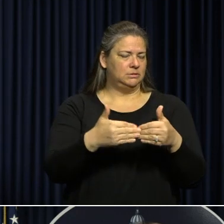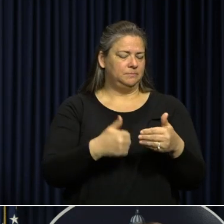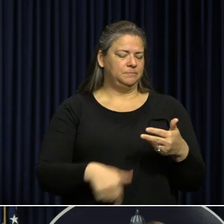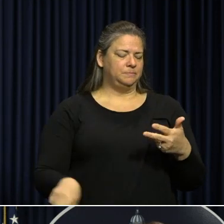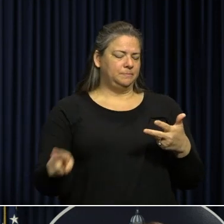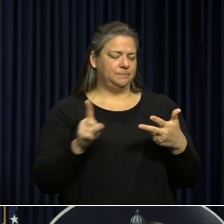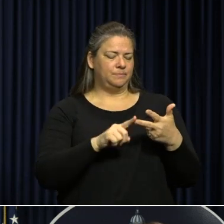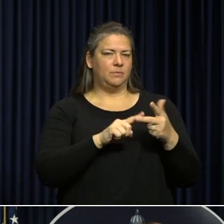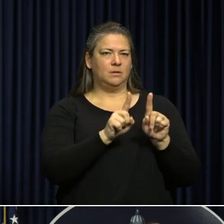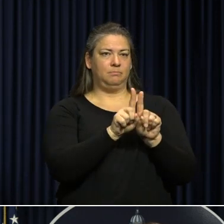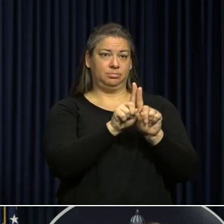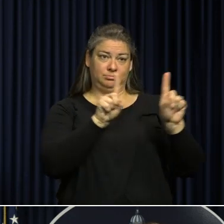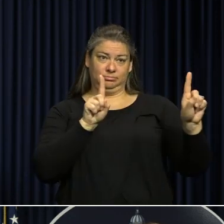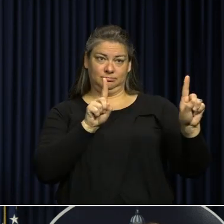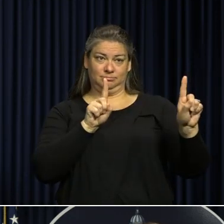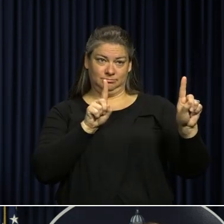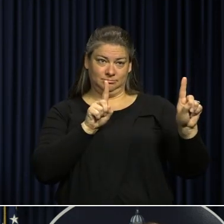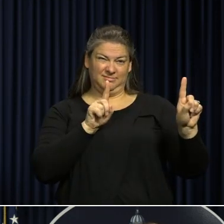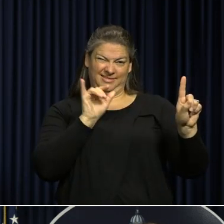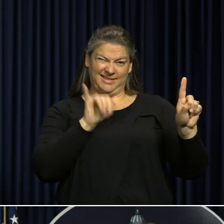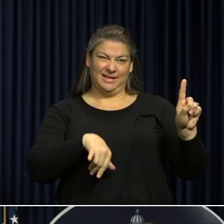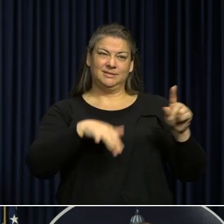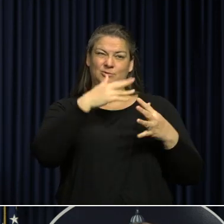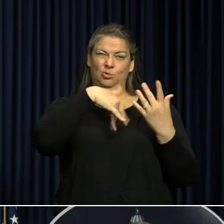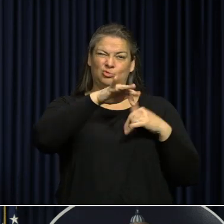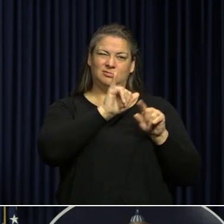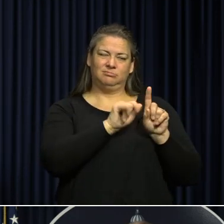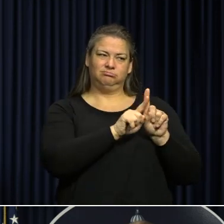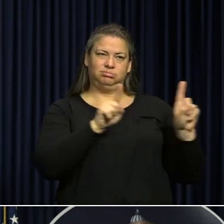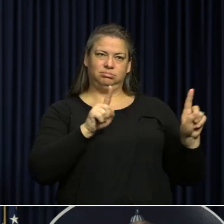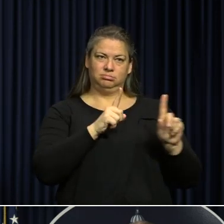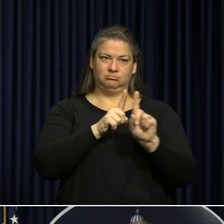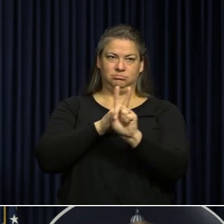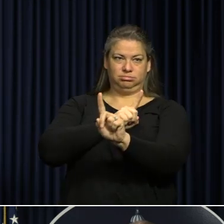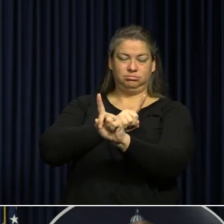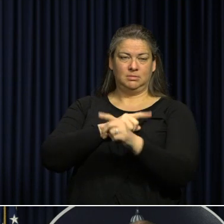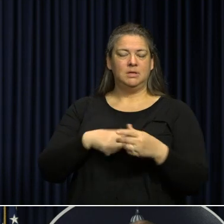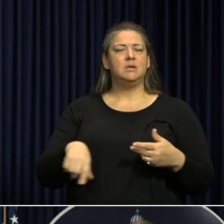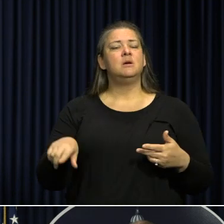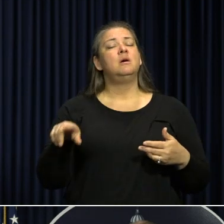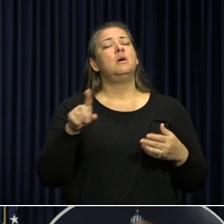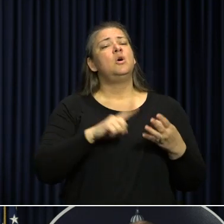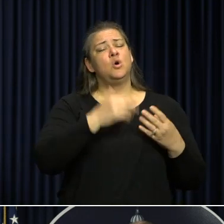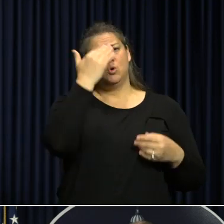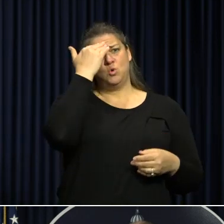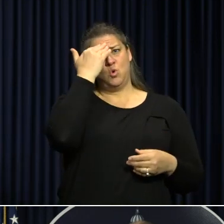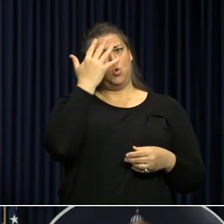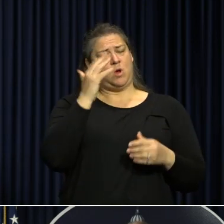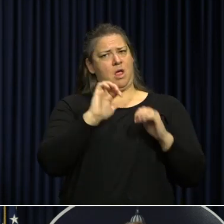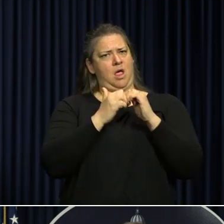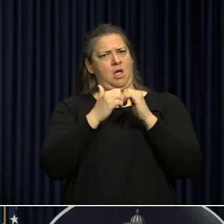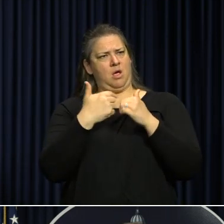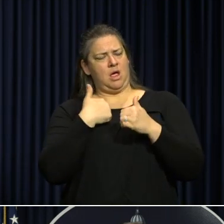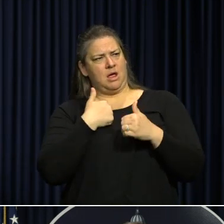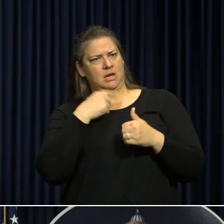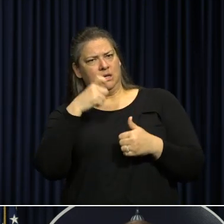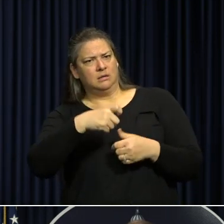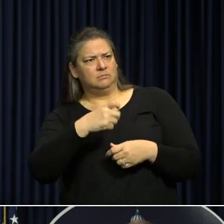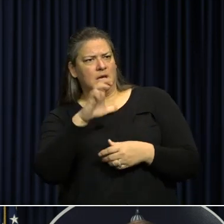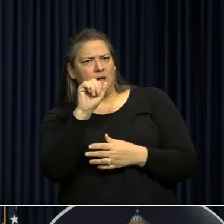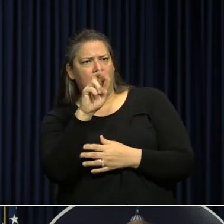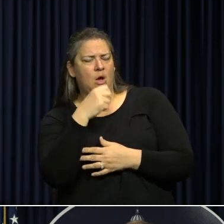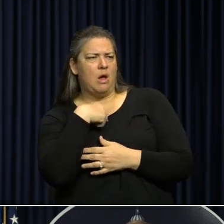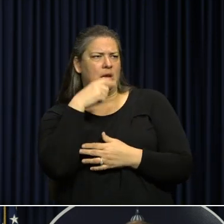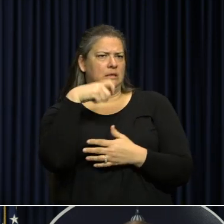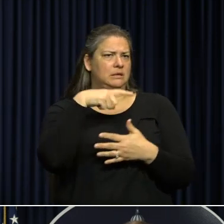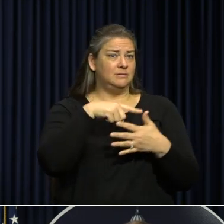distancing, 6 feet, knowing when to seek care. Our website, more and more important every day, because now as we move